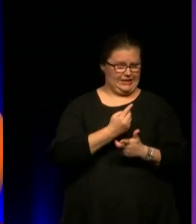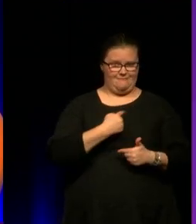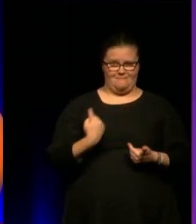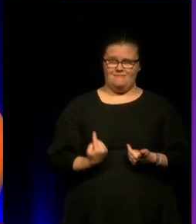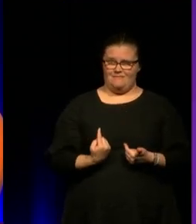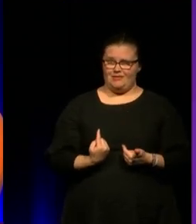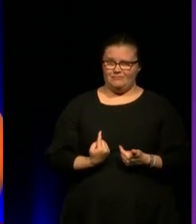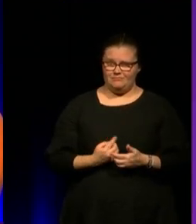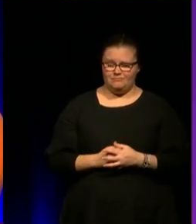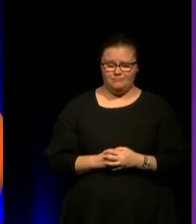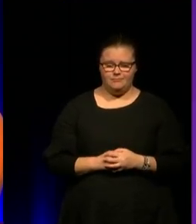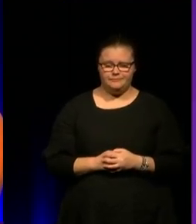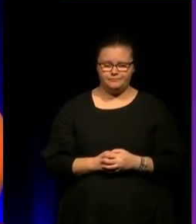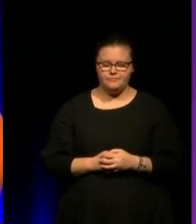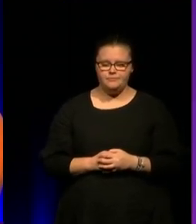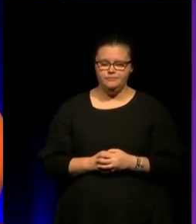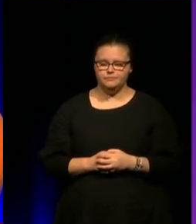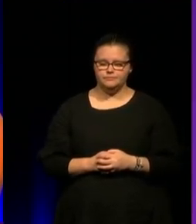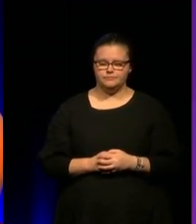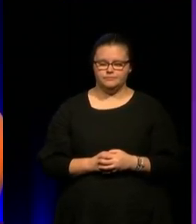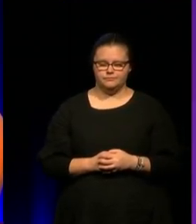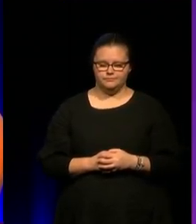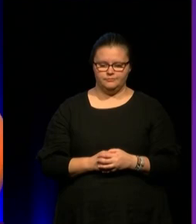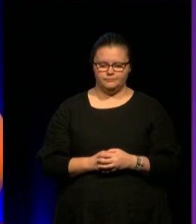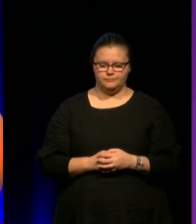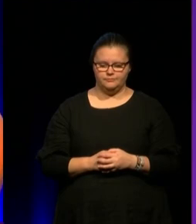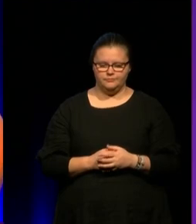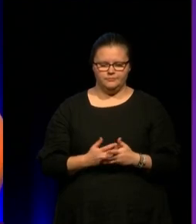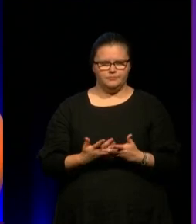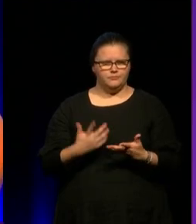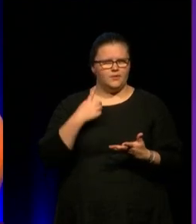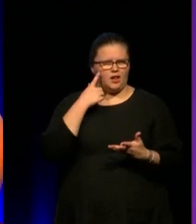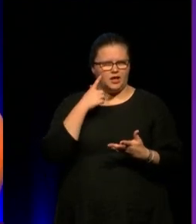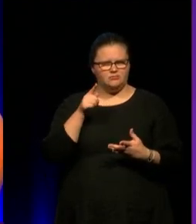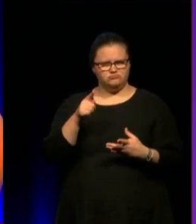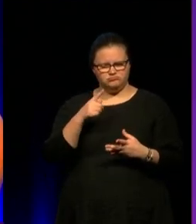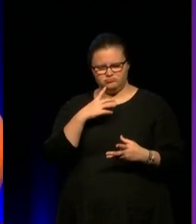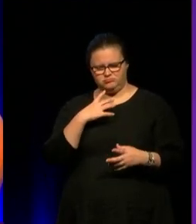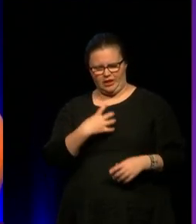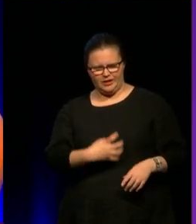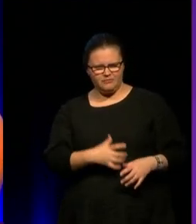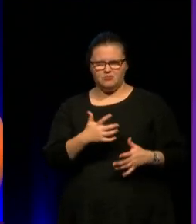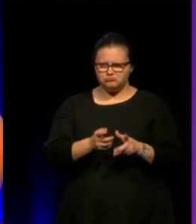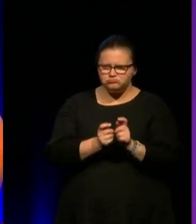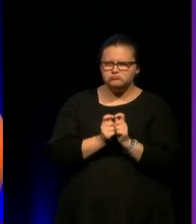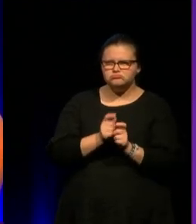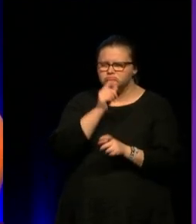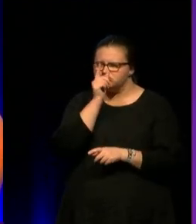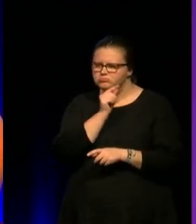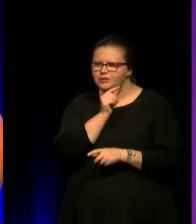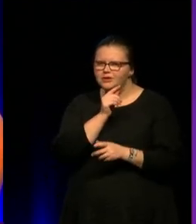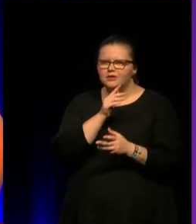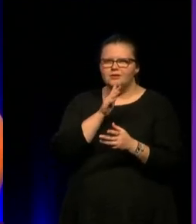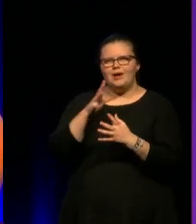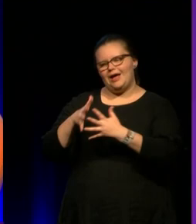lean. And so I think there is a willingness to do that. The difference is how they approach it compared to